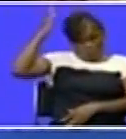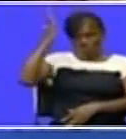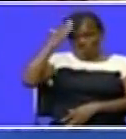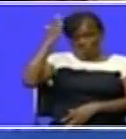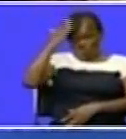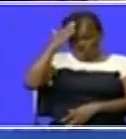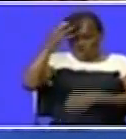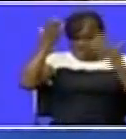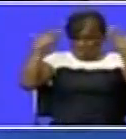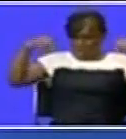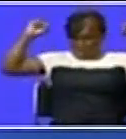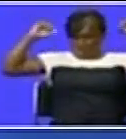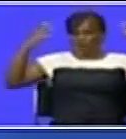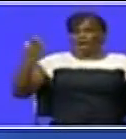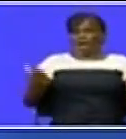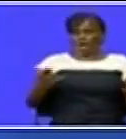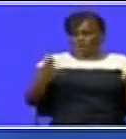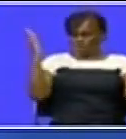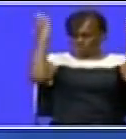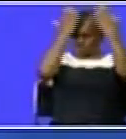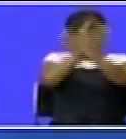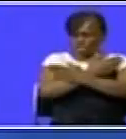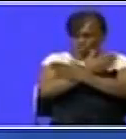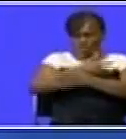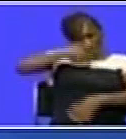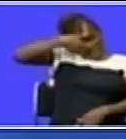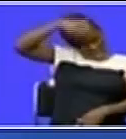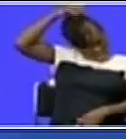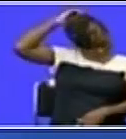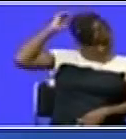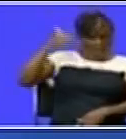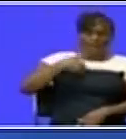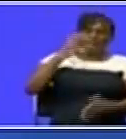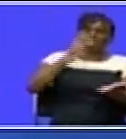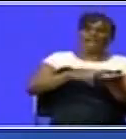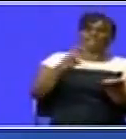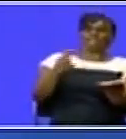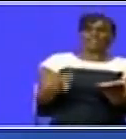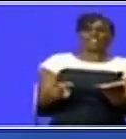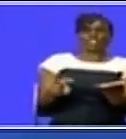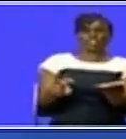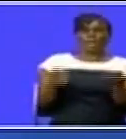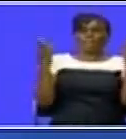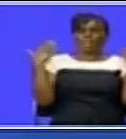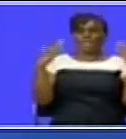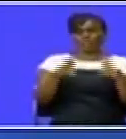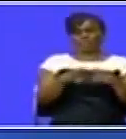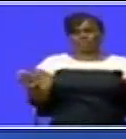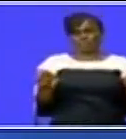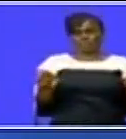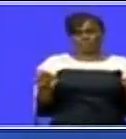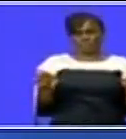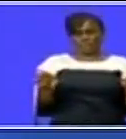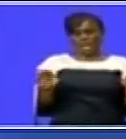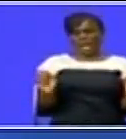buffaloes and their sound in distress. But in the night, big cats have an advantage. Here, at the expansive Meru National Park, this is how the early